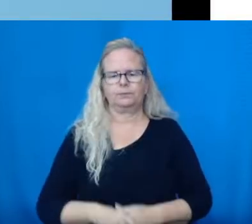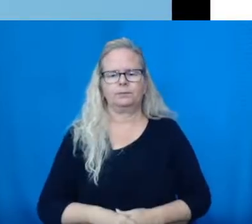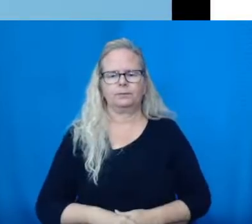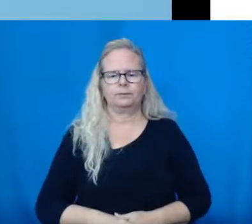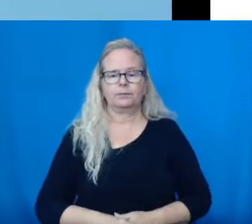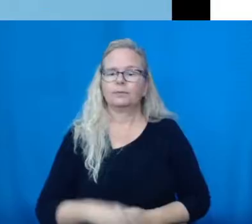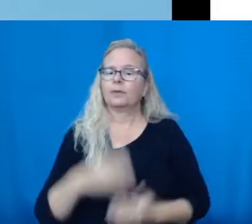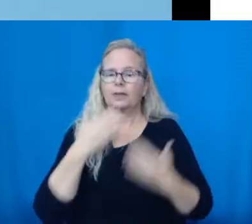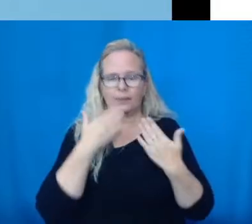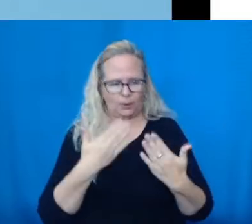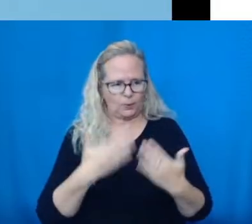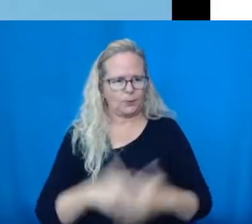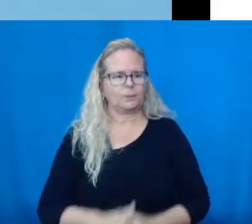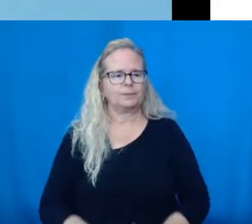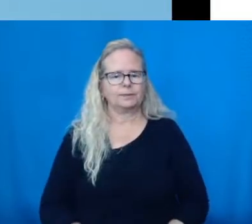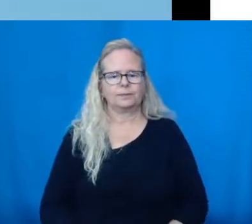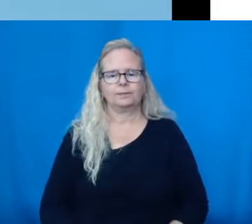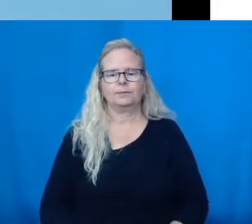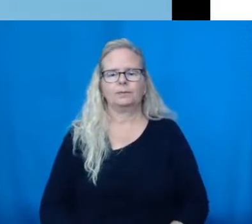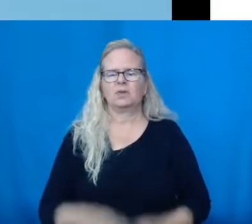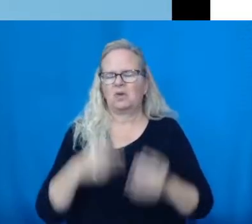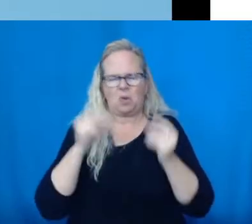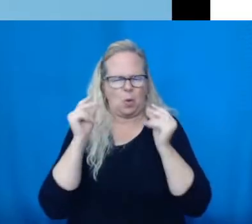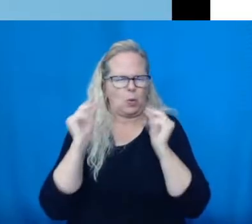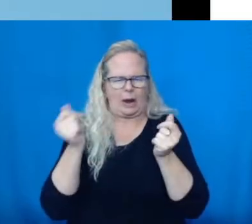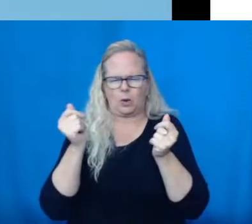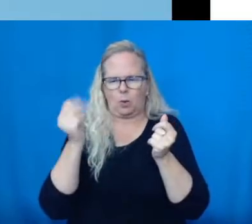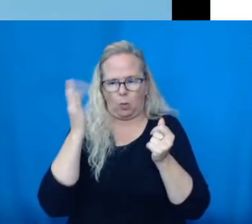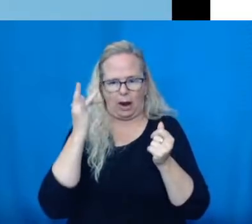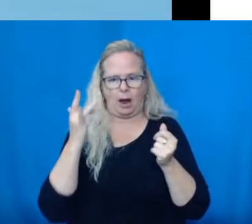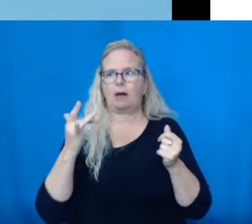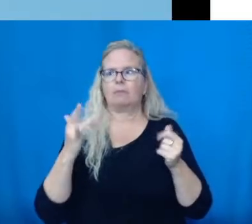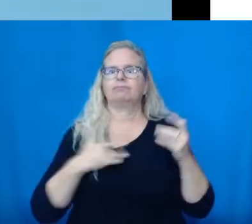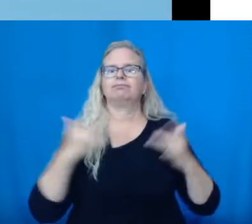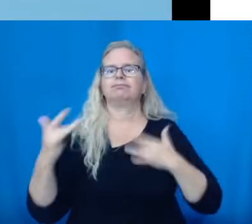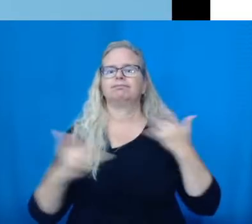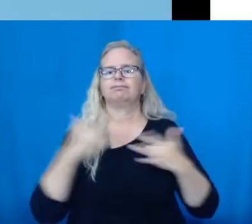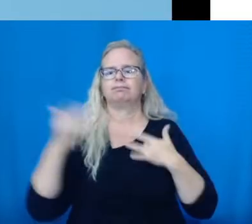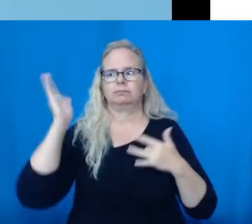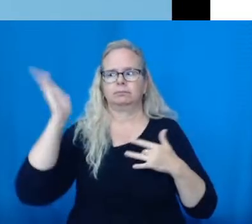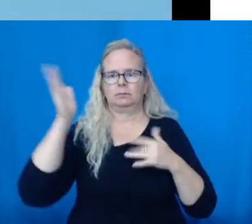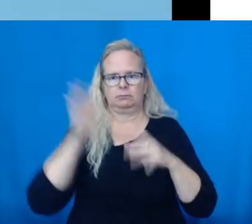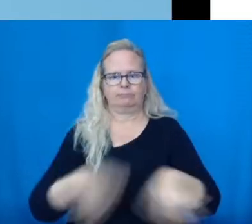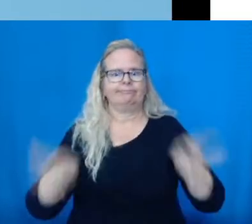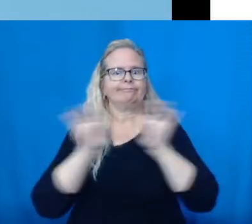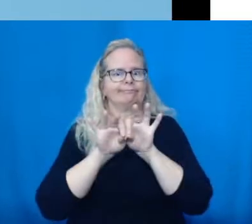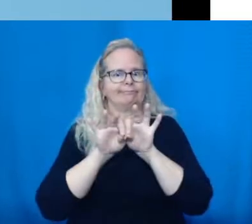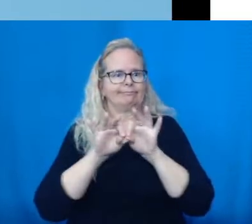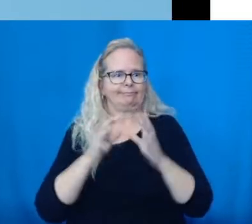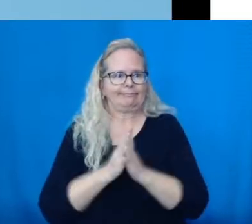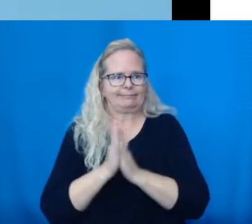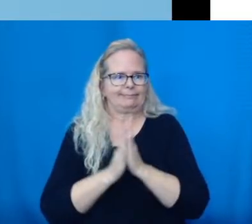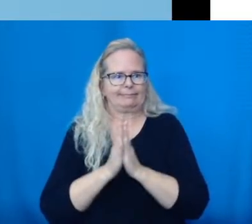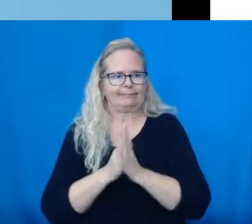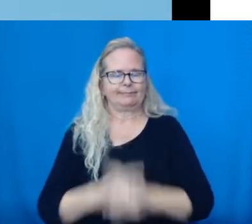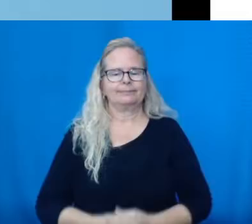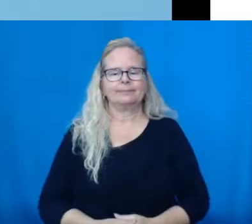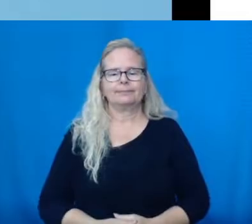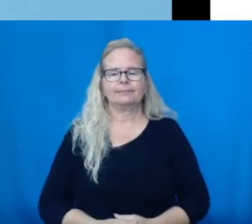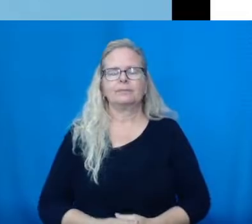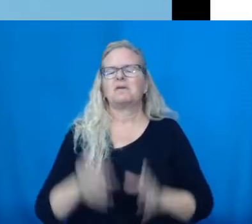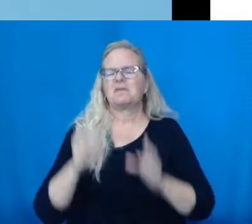today's presentation. So we're just going to go through the numbers quickly. Cases yesterday, 1720. This is the